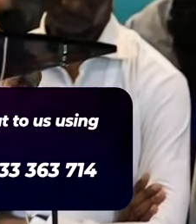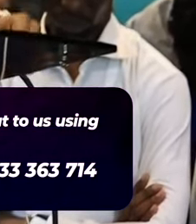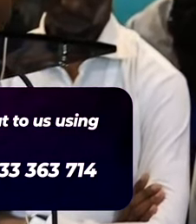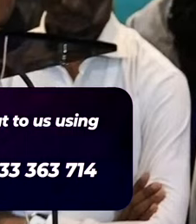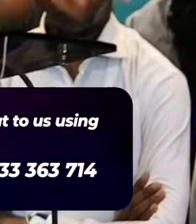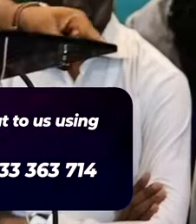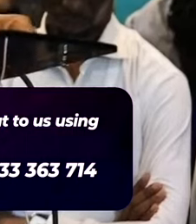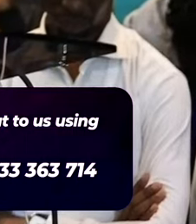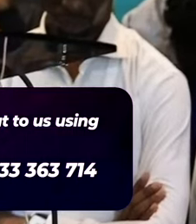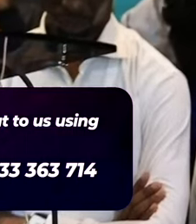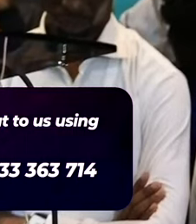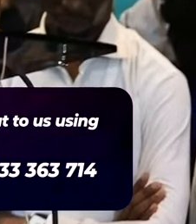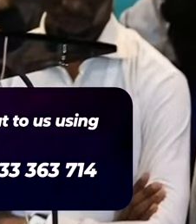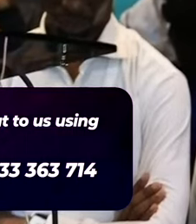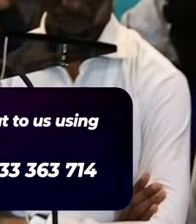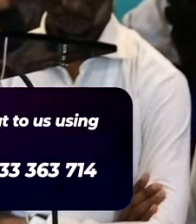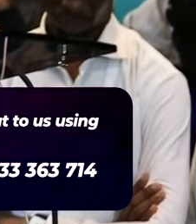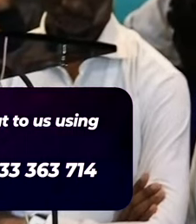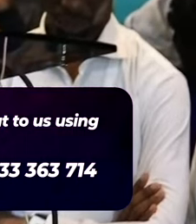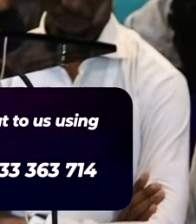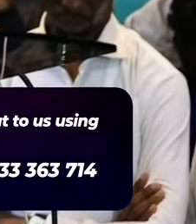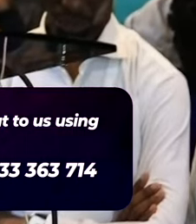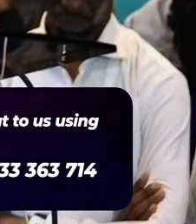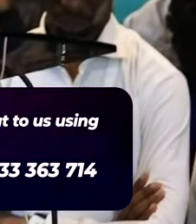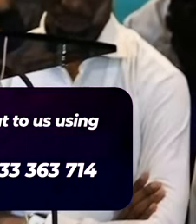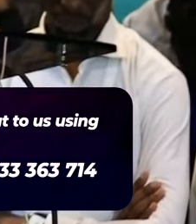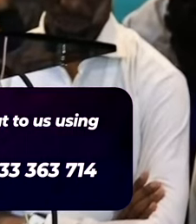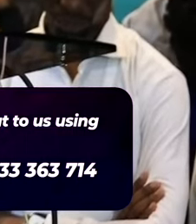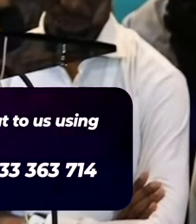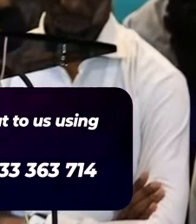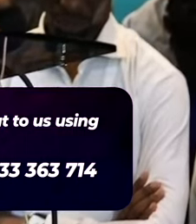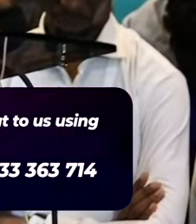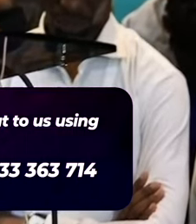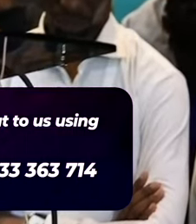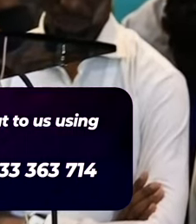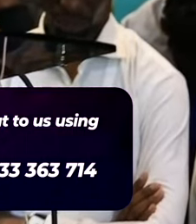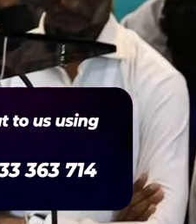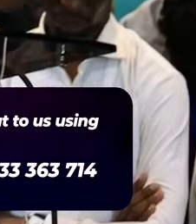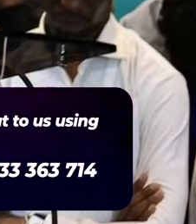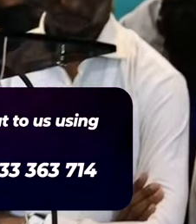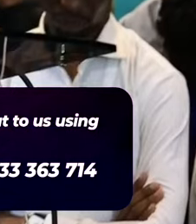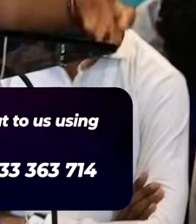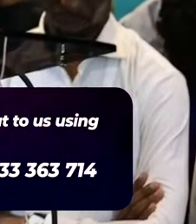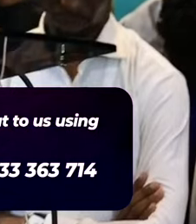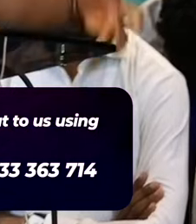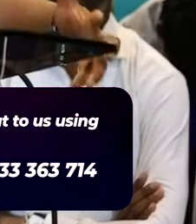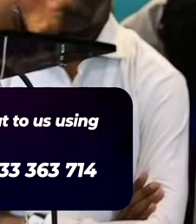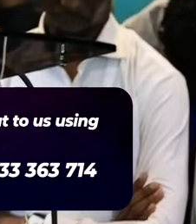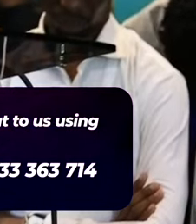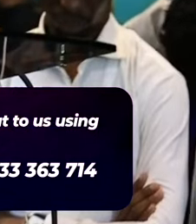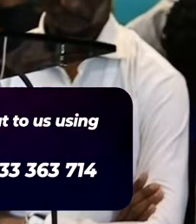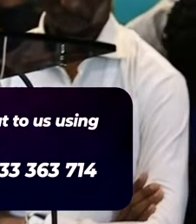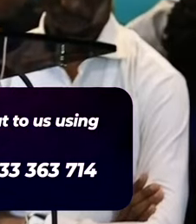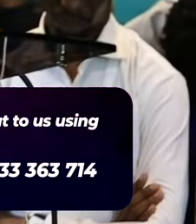happen between today, Thursday, Friday, and Saturday. Hold Satan at